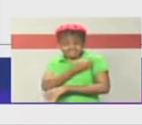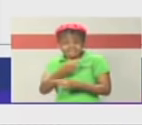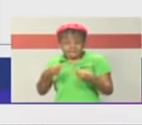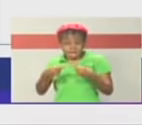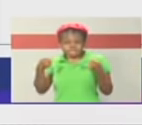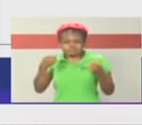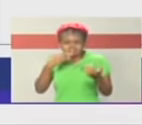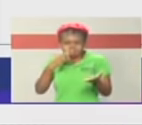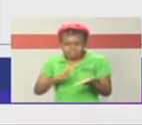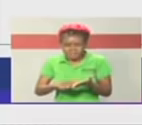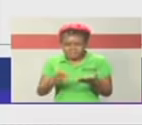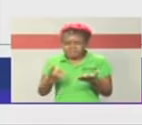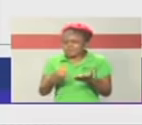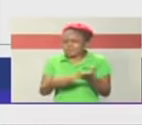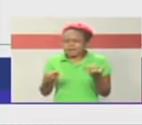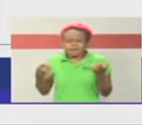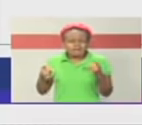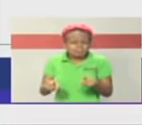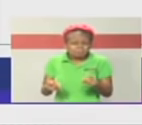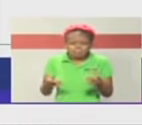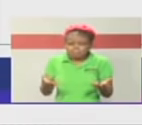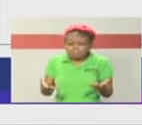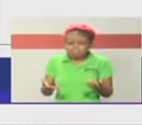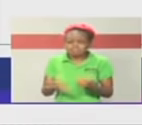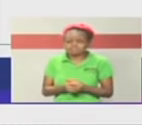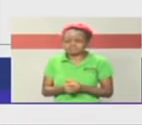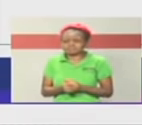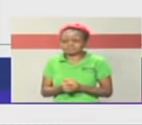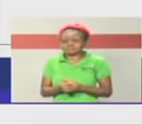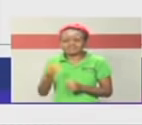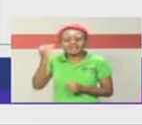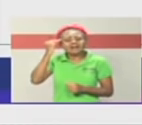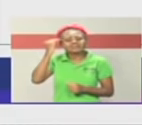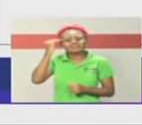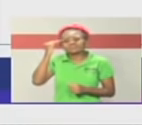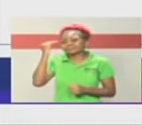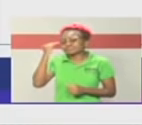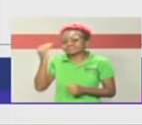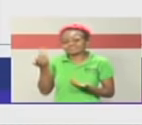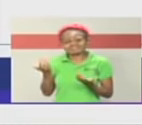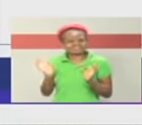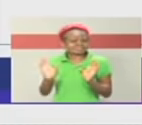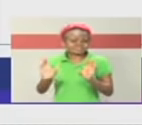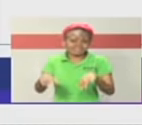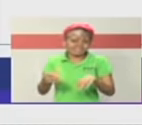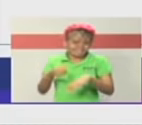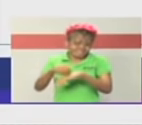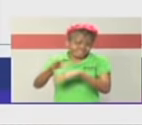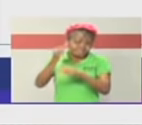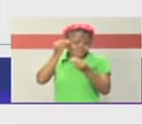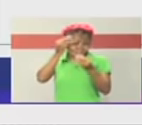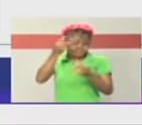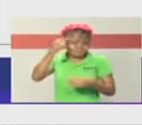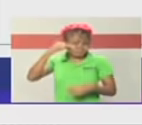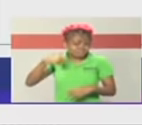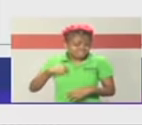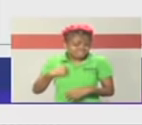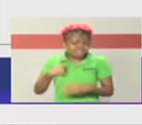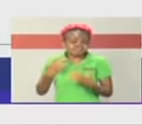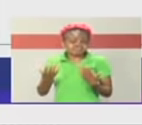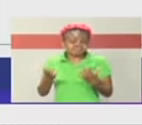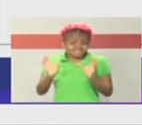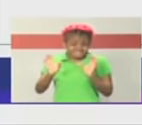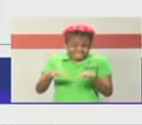note, and I know that this information may not be readily available, but if I could have it furnished, I would really appreciate it. Could the ministry say how